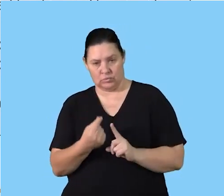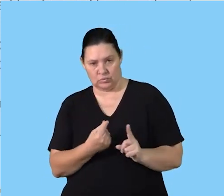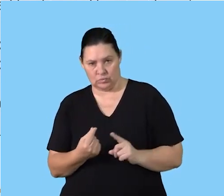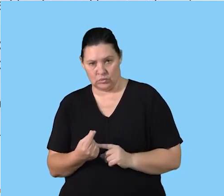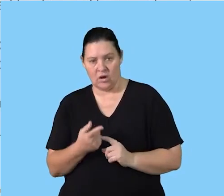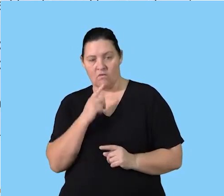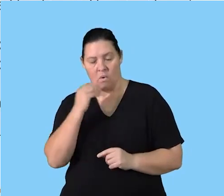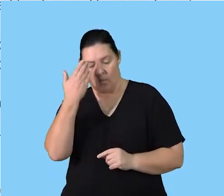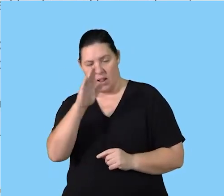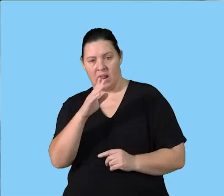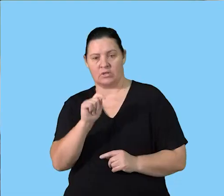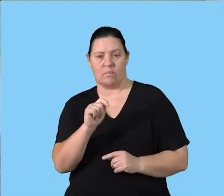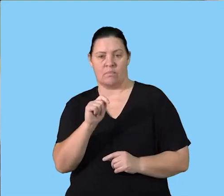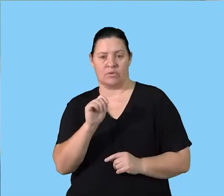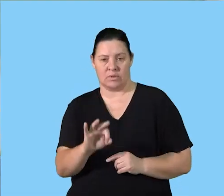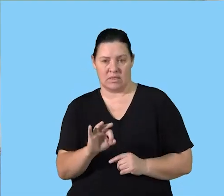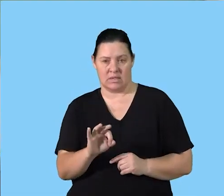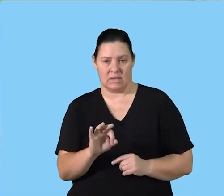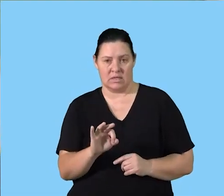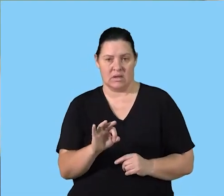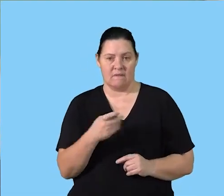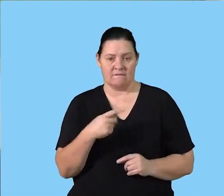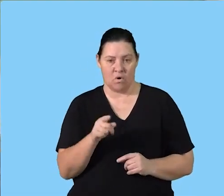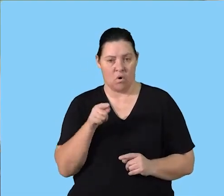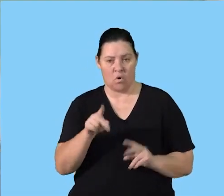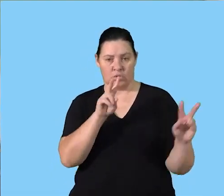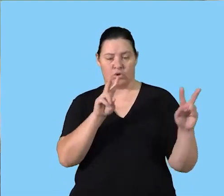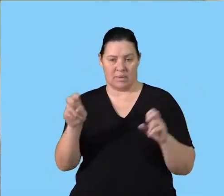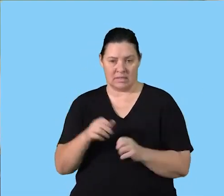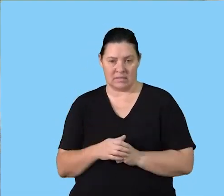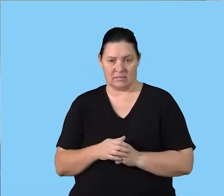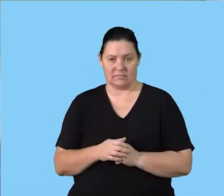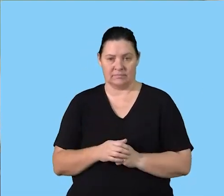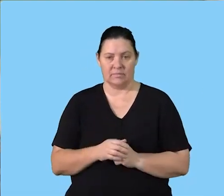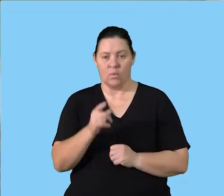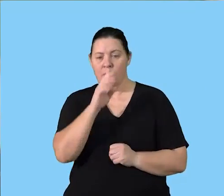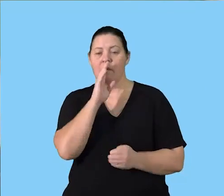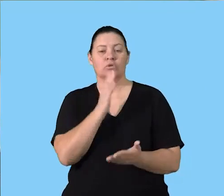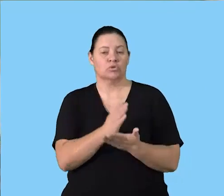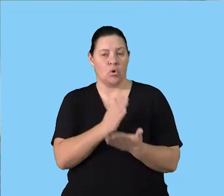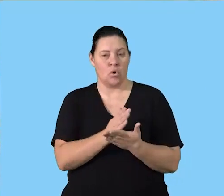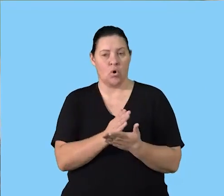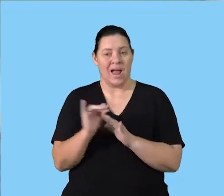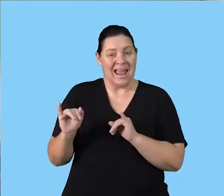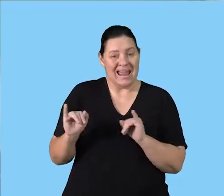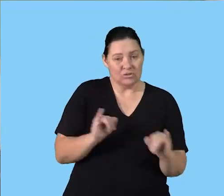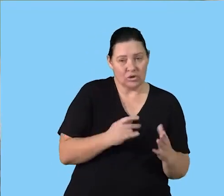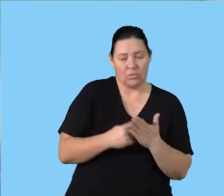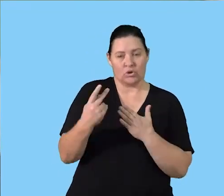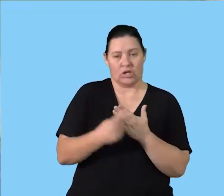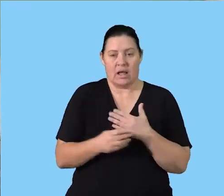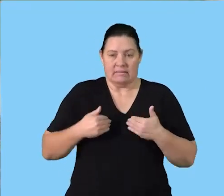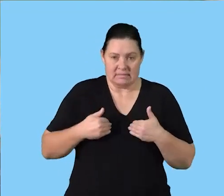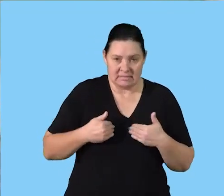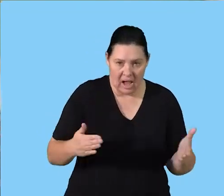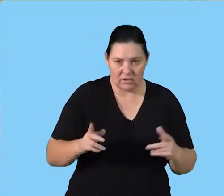term 3 for for this topic, wherein we need to make sure that we introduce the project at the beginning of the